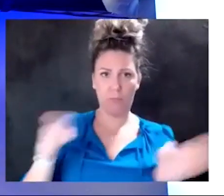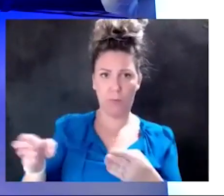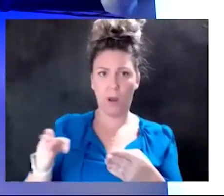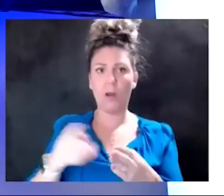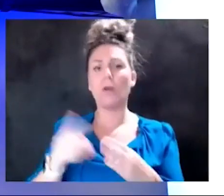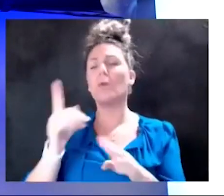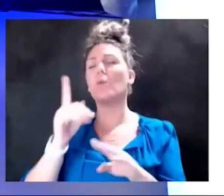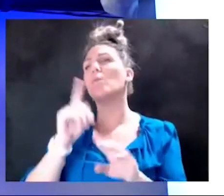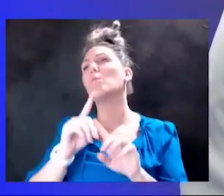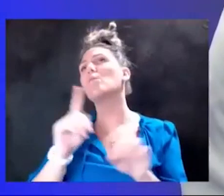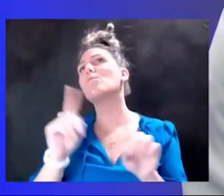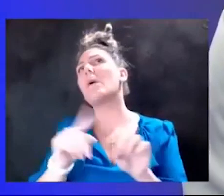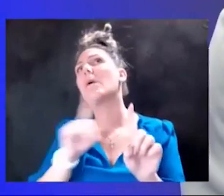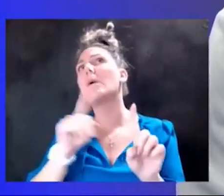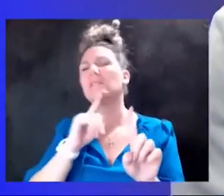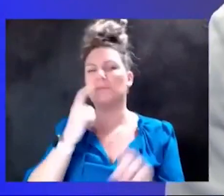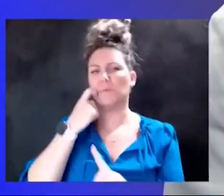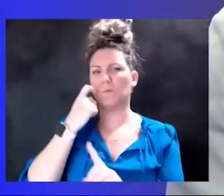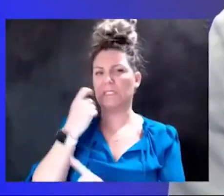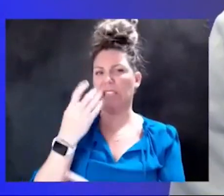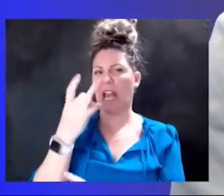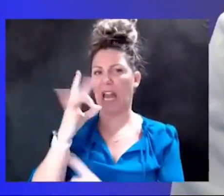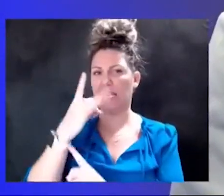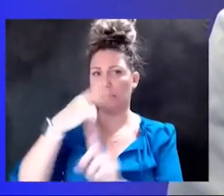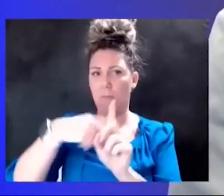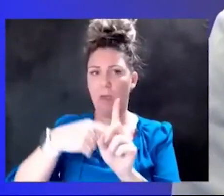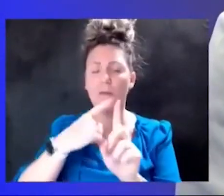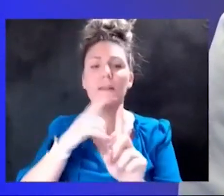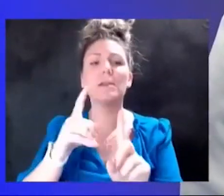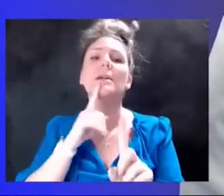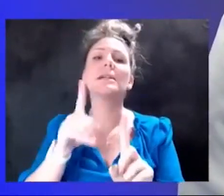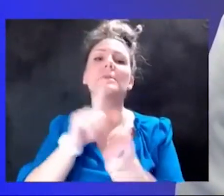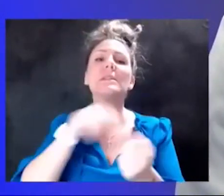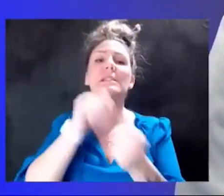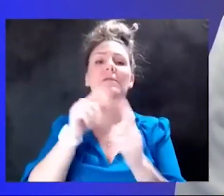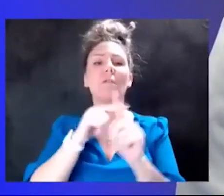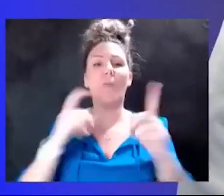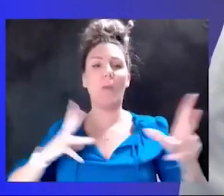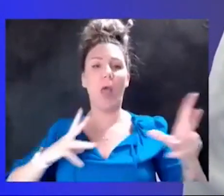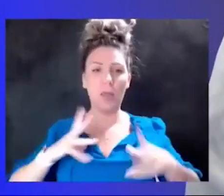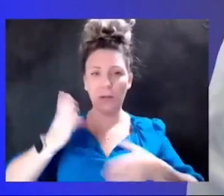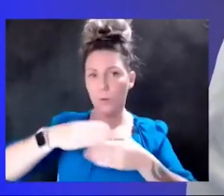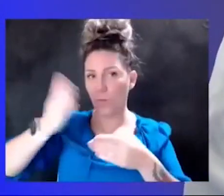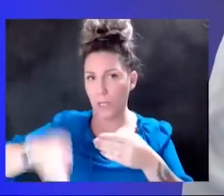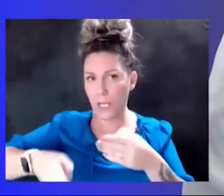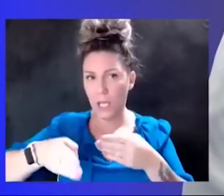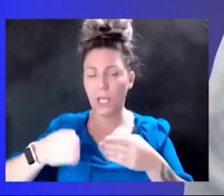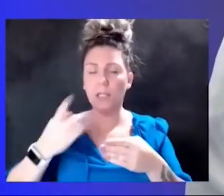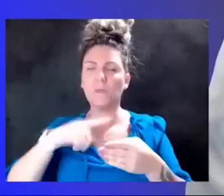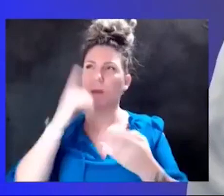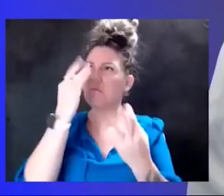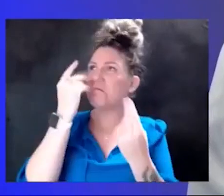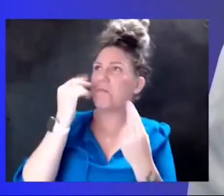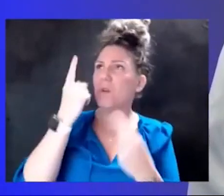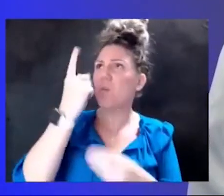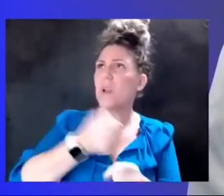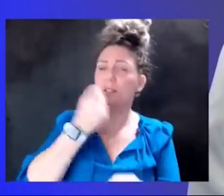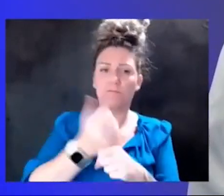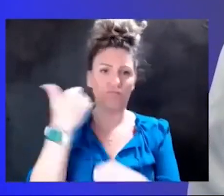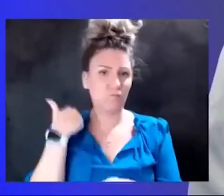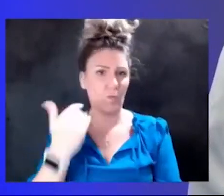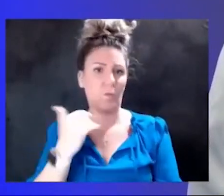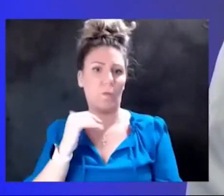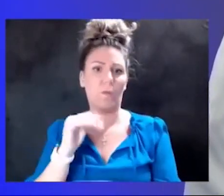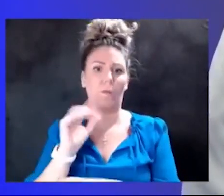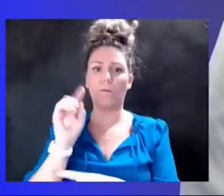months is these specific surges from holiday weekends. We thought about it more than a year ago at the first